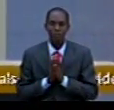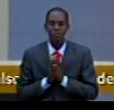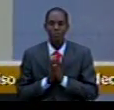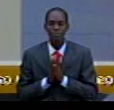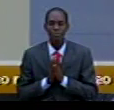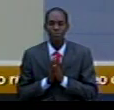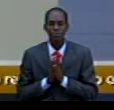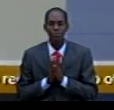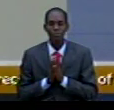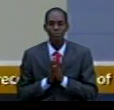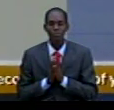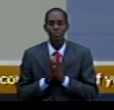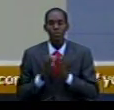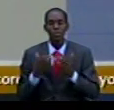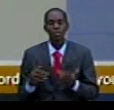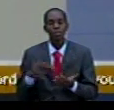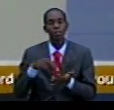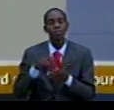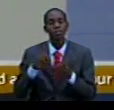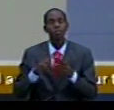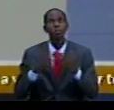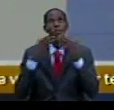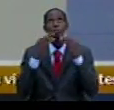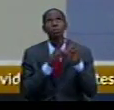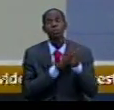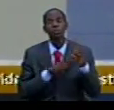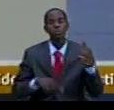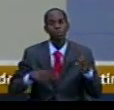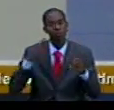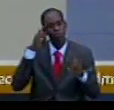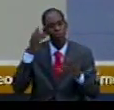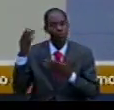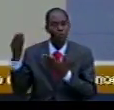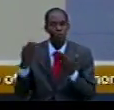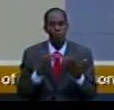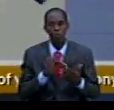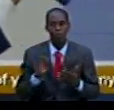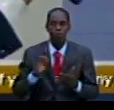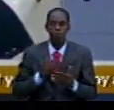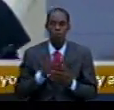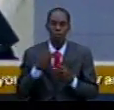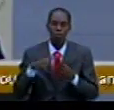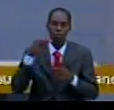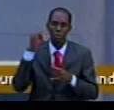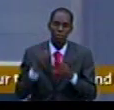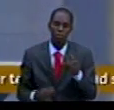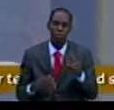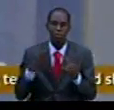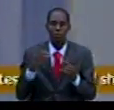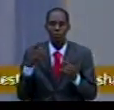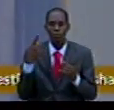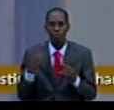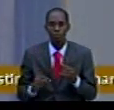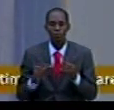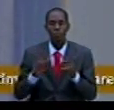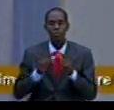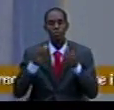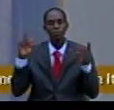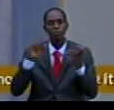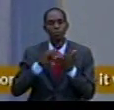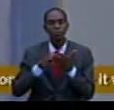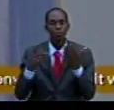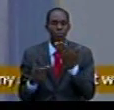Stand up to thank the Lord God for bringing us to a very good climax of a very good crusade,